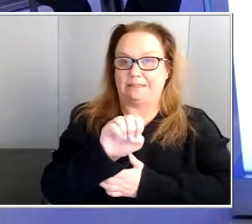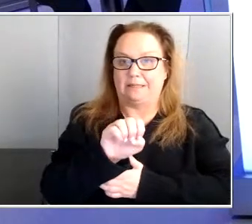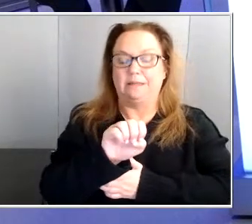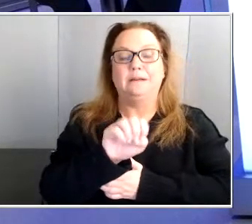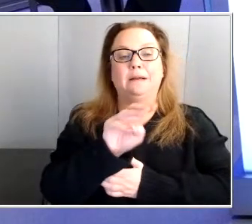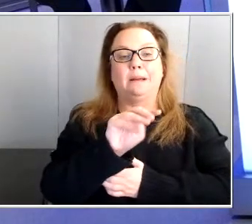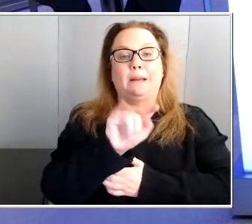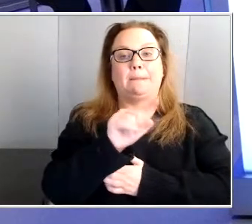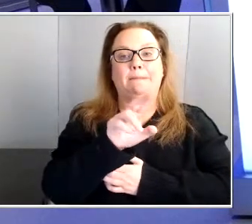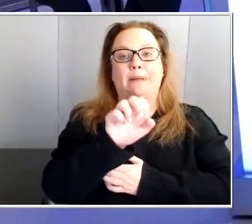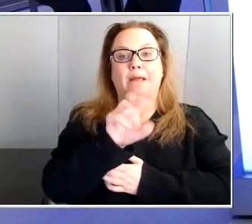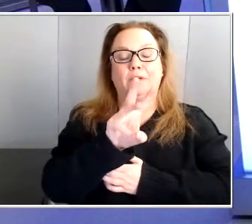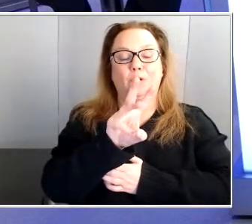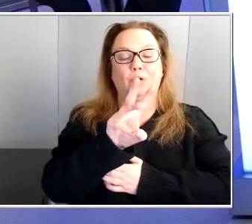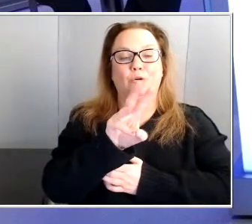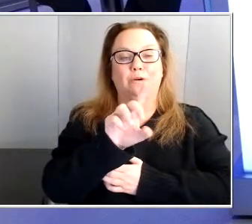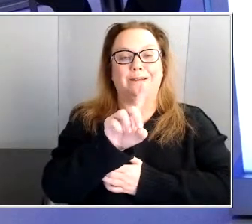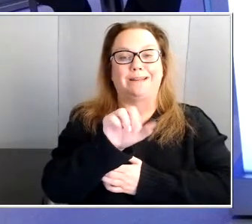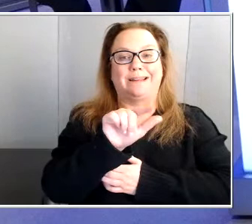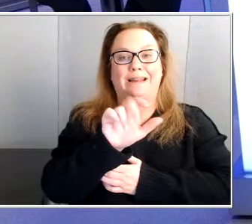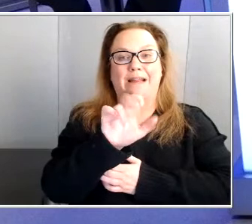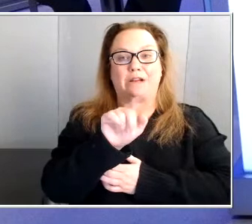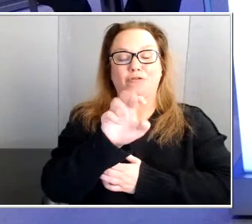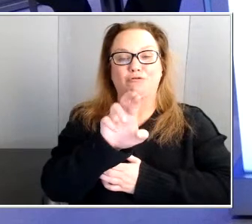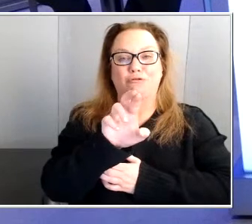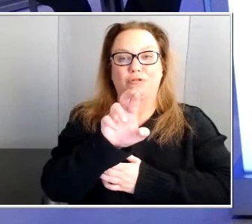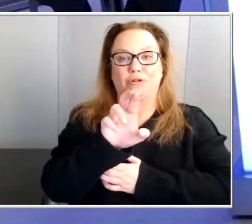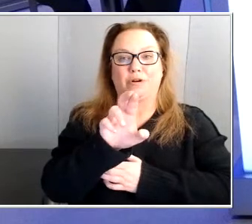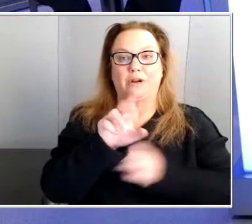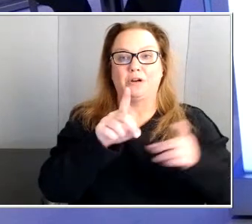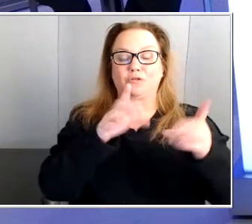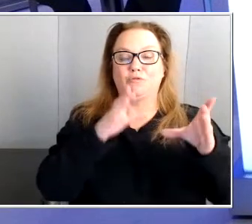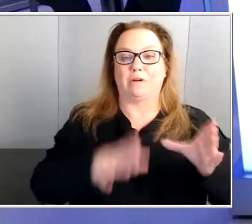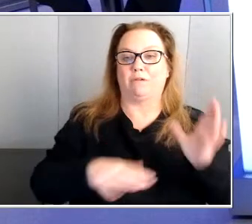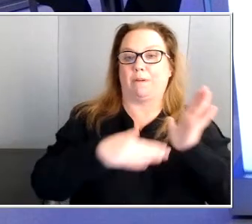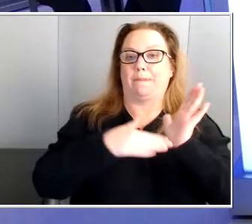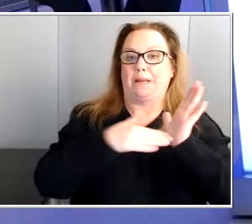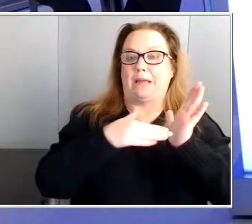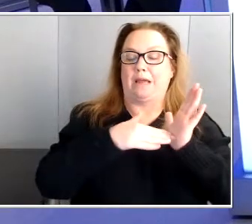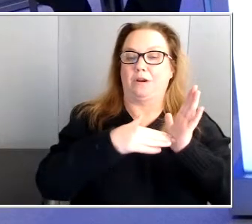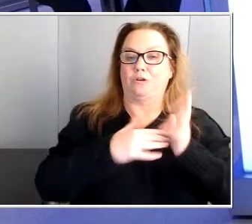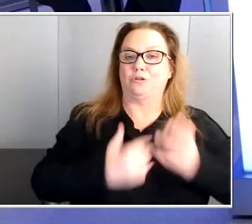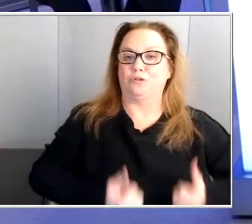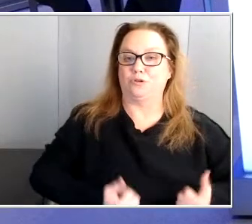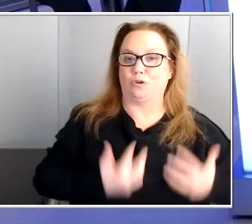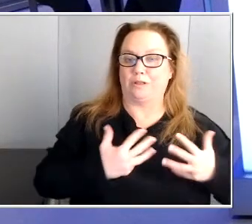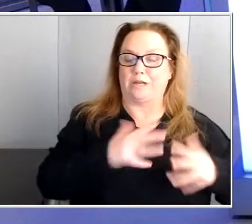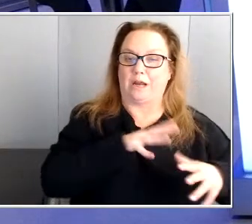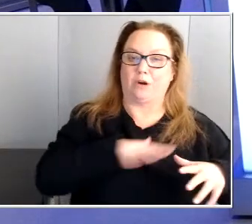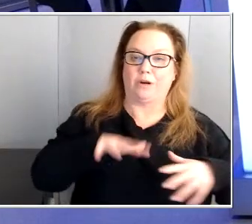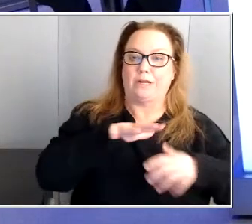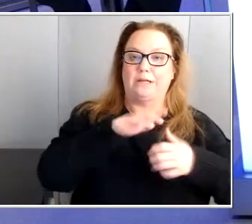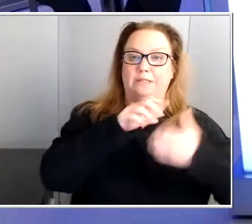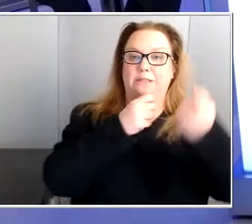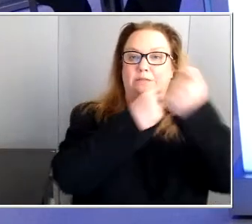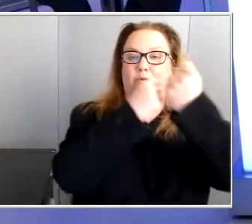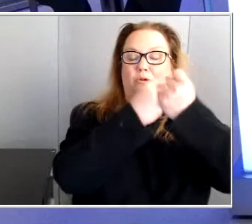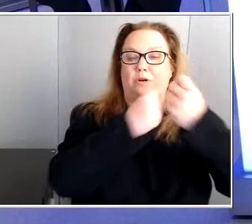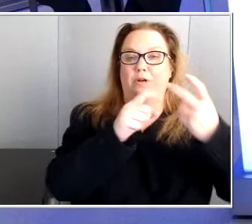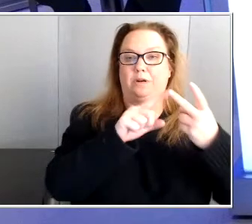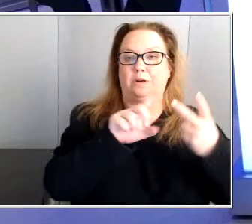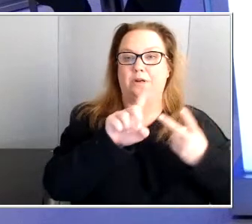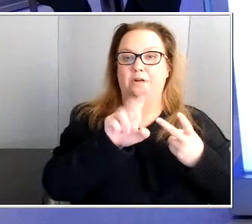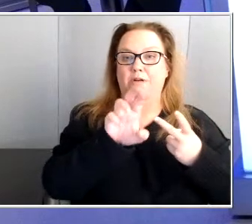Cardiac Transplant, as well as the Director of Mechanical Circulatory Support here at the health system. And Dr. Zubair Shah on my